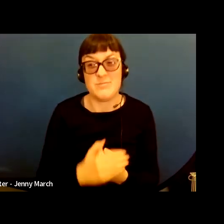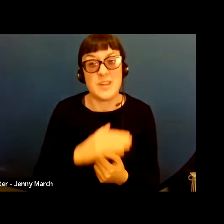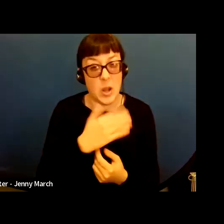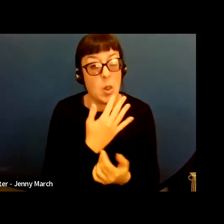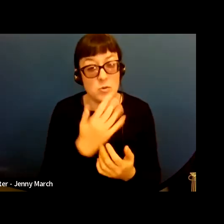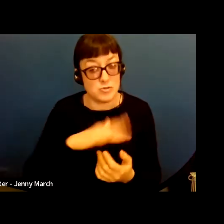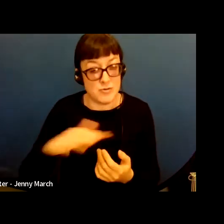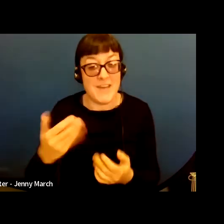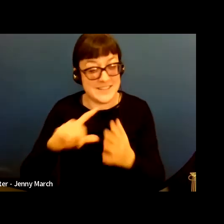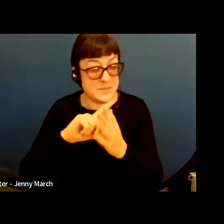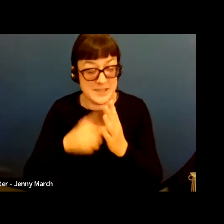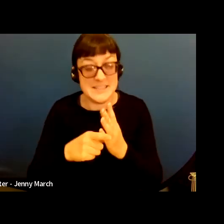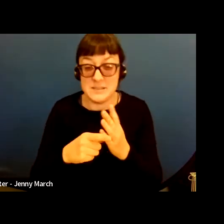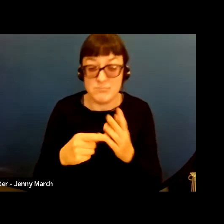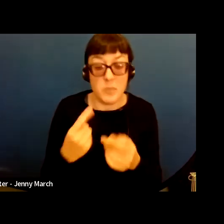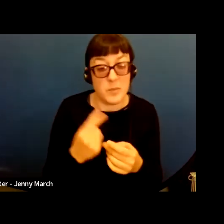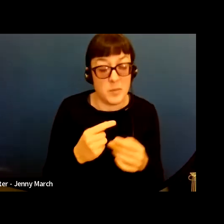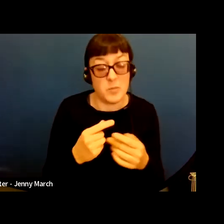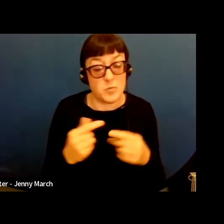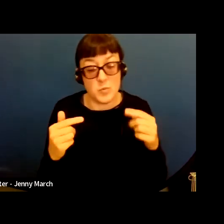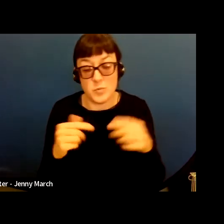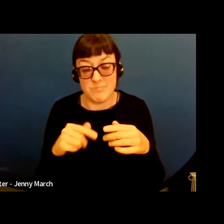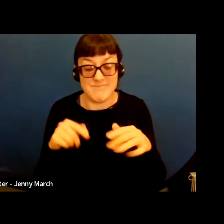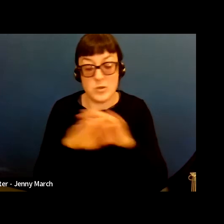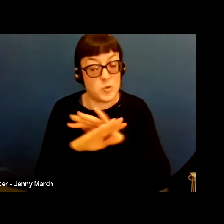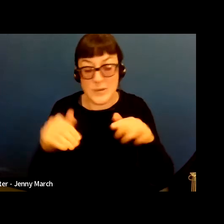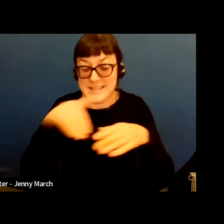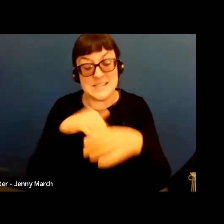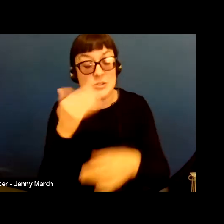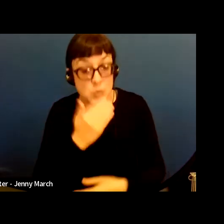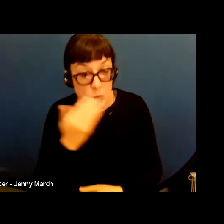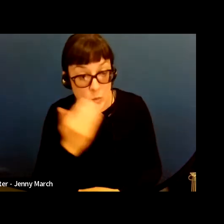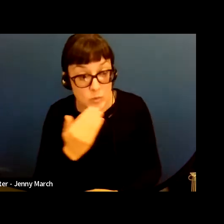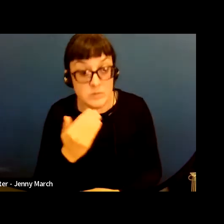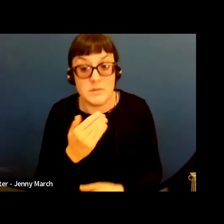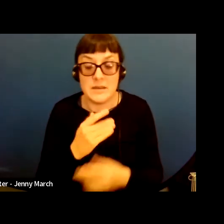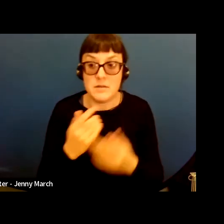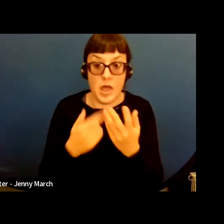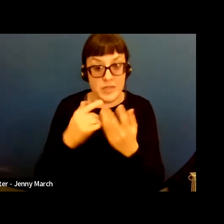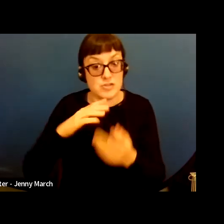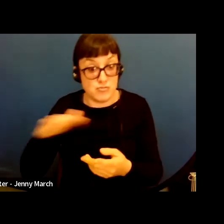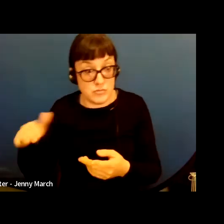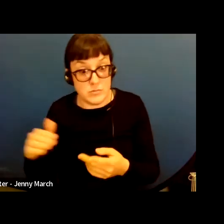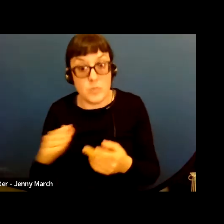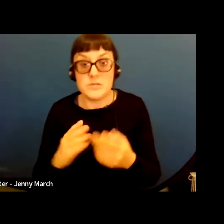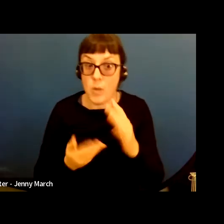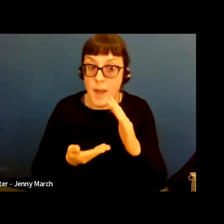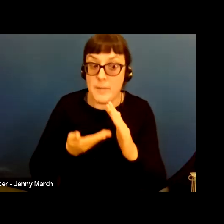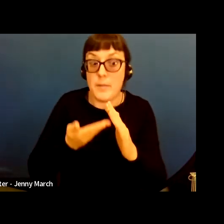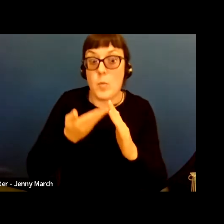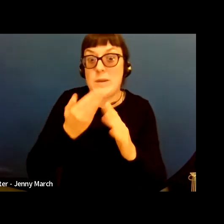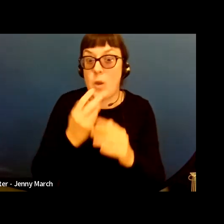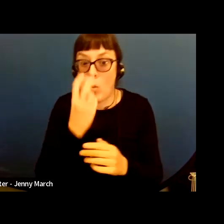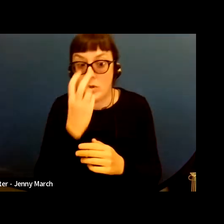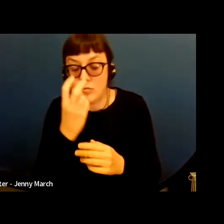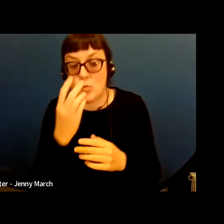than children without disabilities across all education levels. Out of school rates increase during secondary school and are higher among